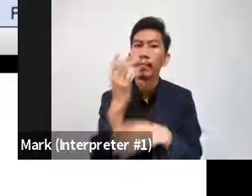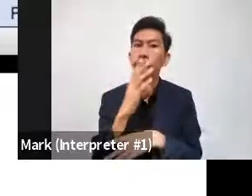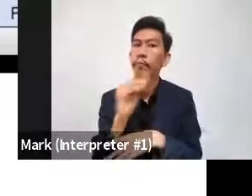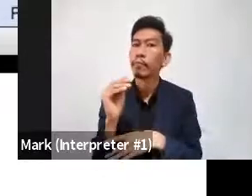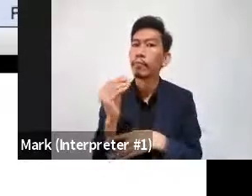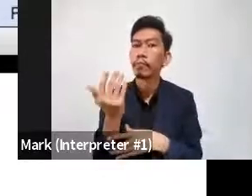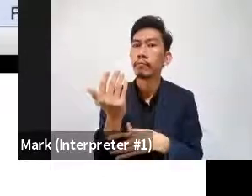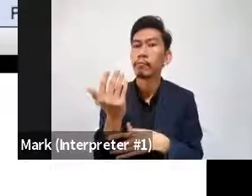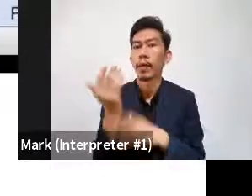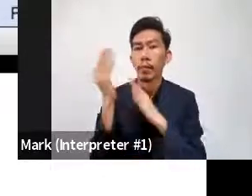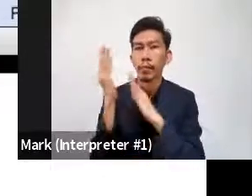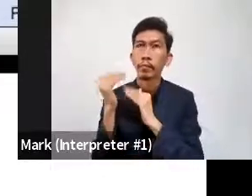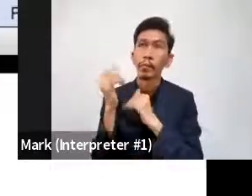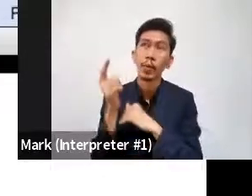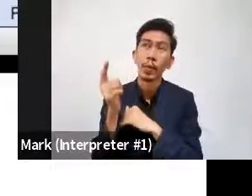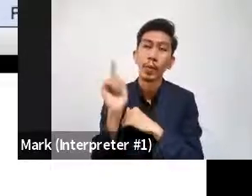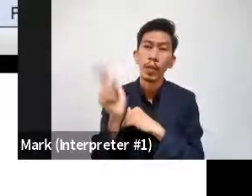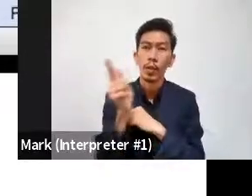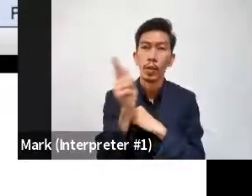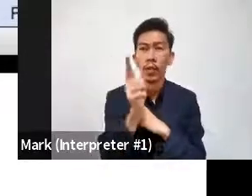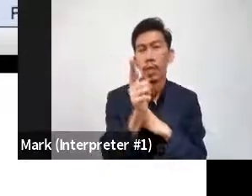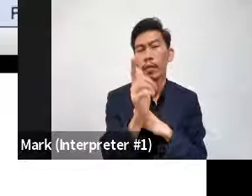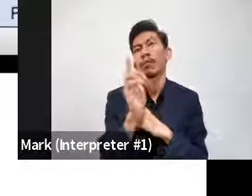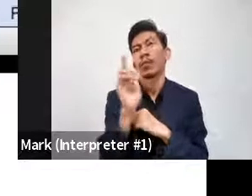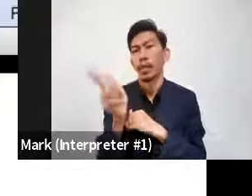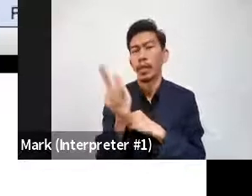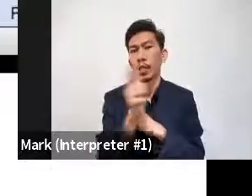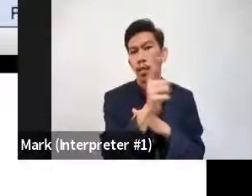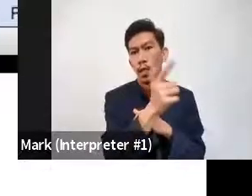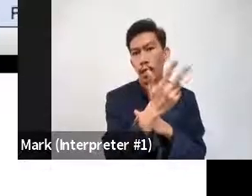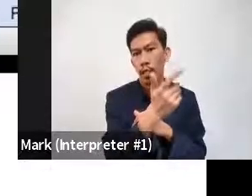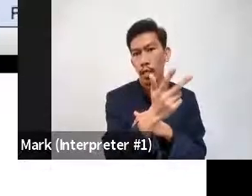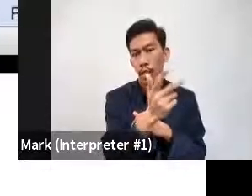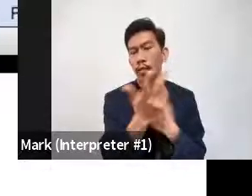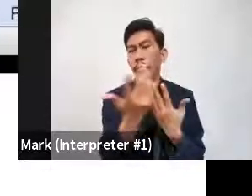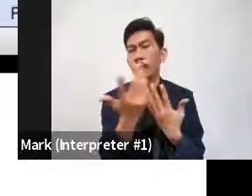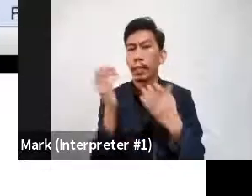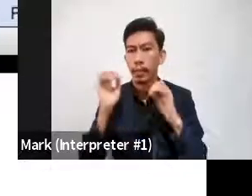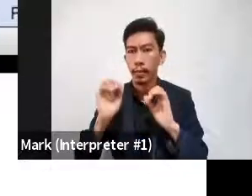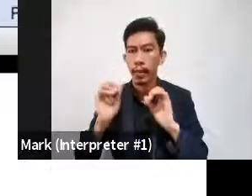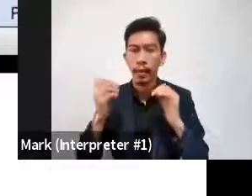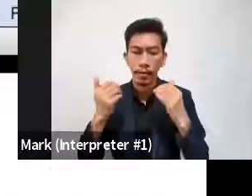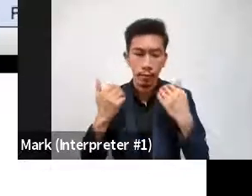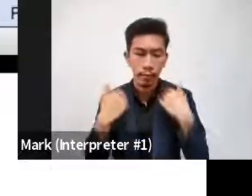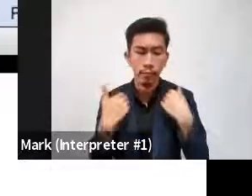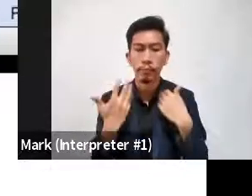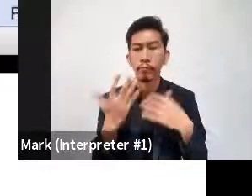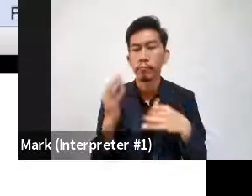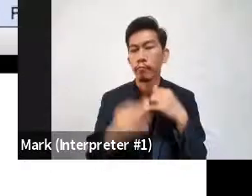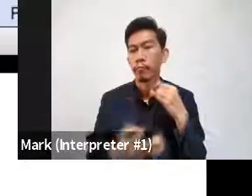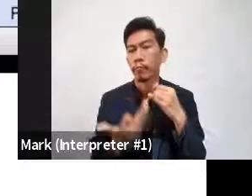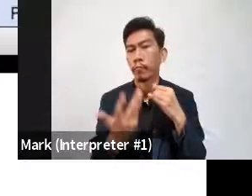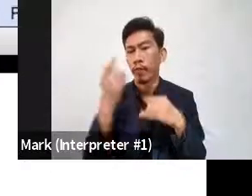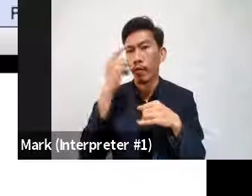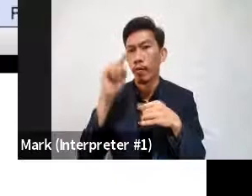And hopefully in 2021, 2023, we can set the phase for initial implementation. So this will now be arranging